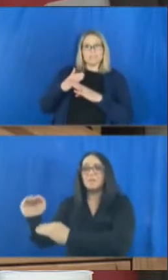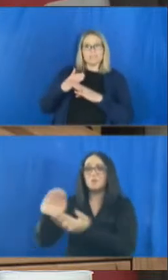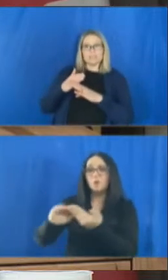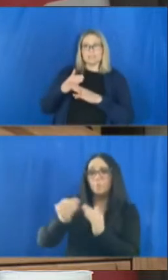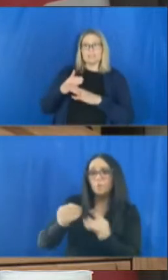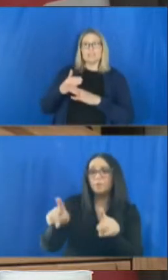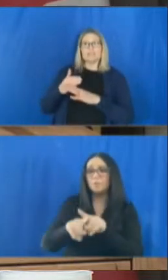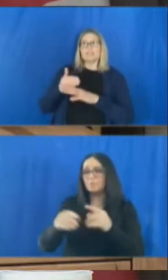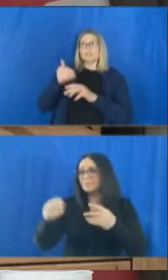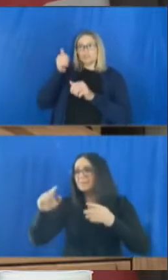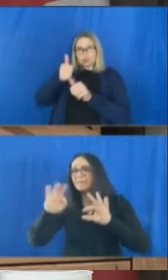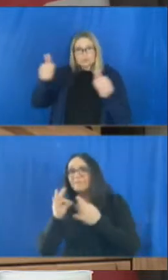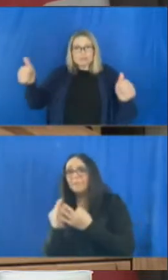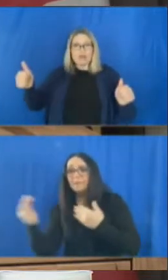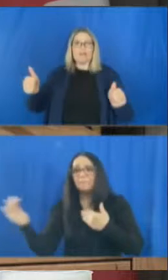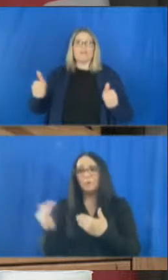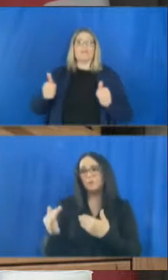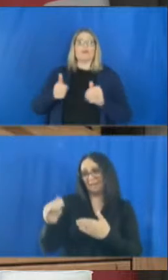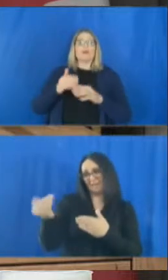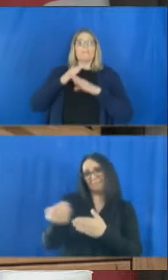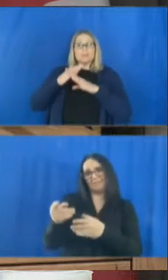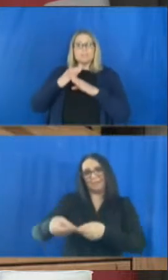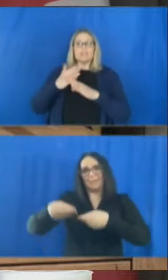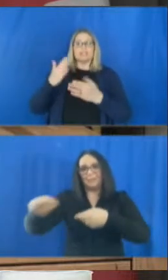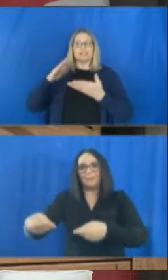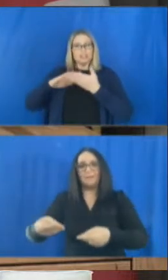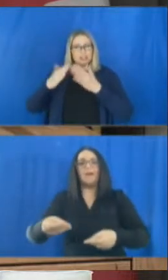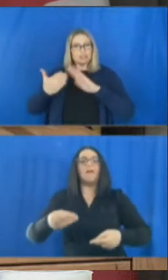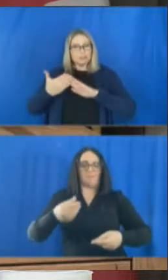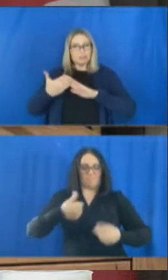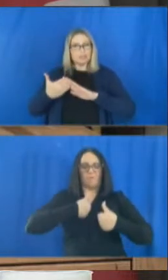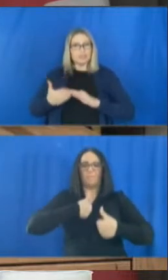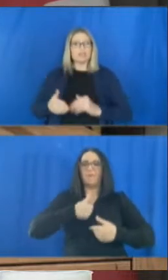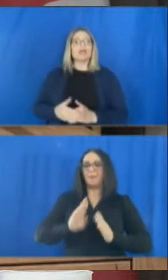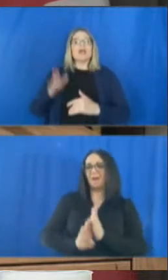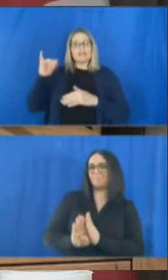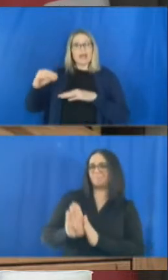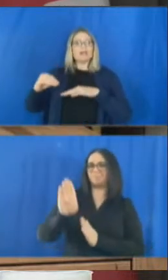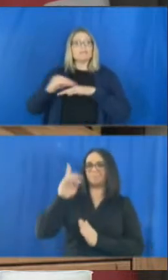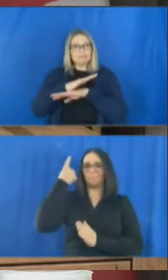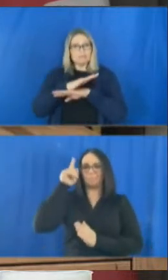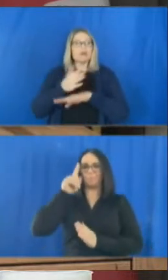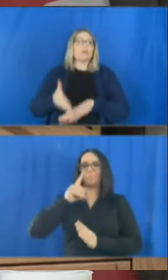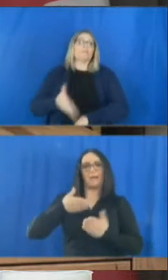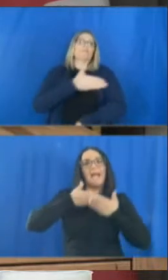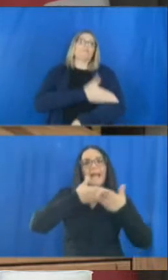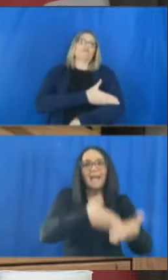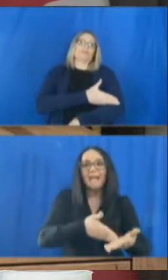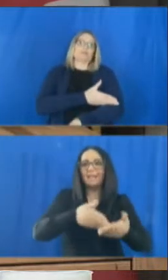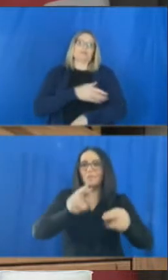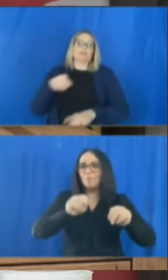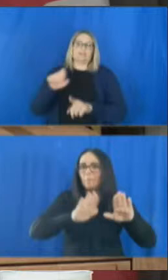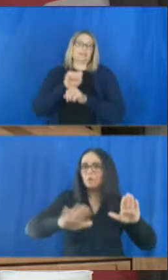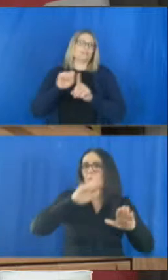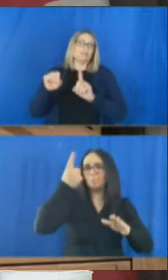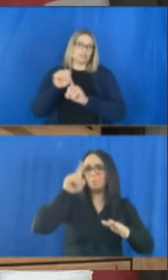fait ce qui était demandé pour nous aider à lutter contre la pandémie dans notre